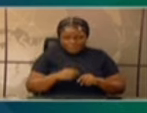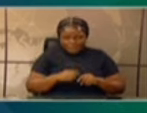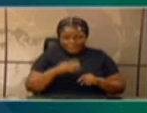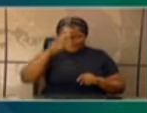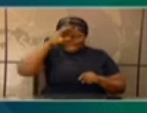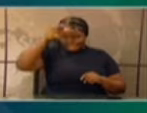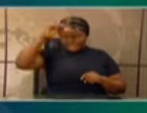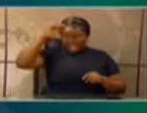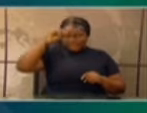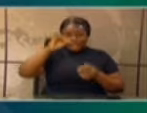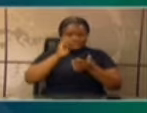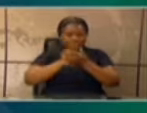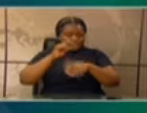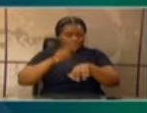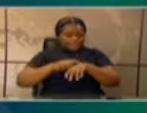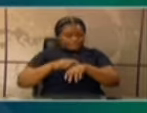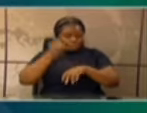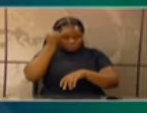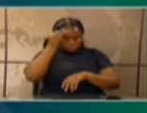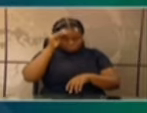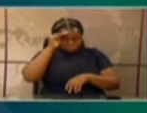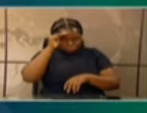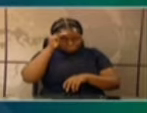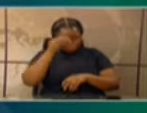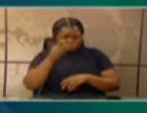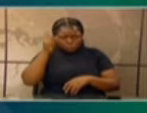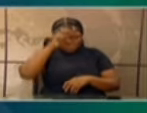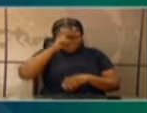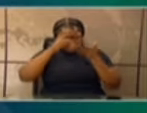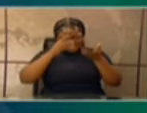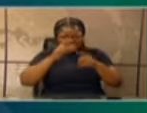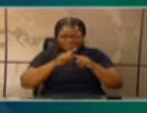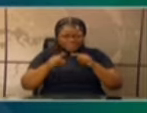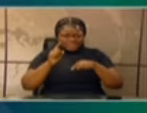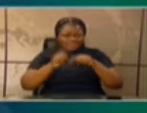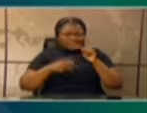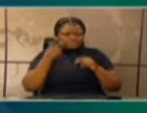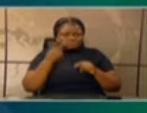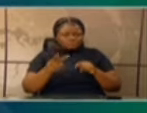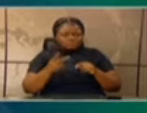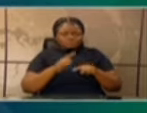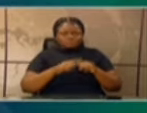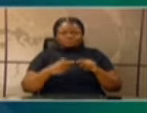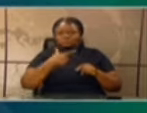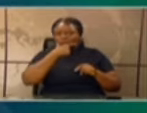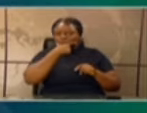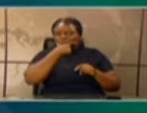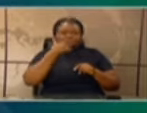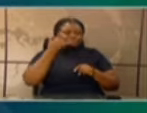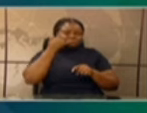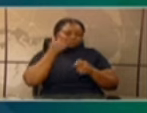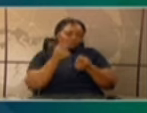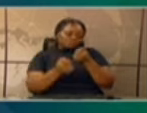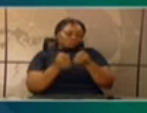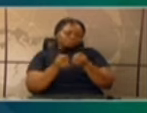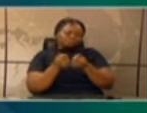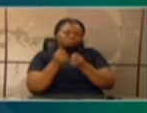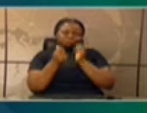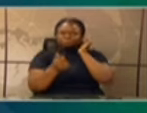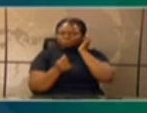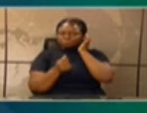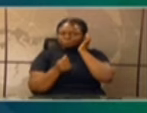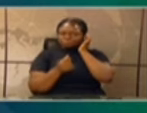It's Mahama time, and yan safo no, oh, but he won't. And do I go for the time or saw the text messages?